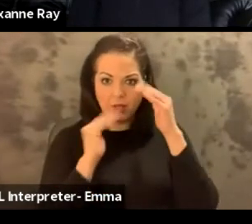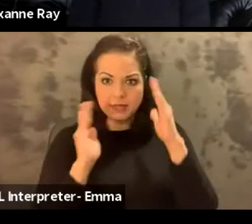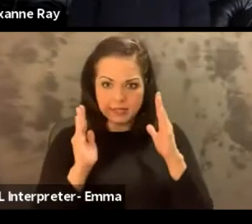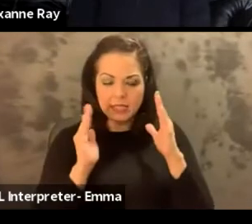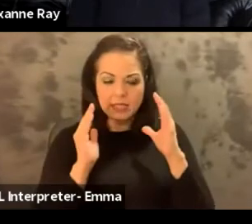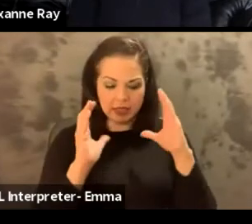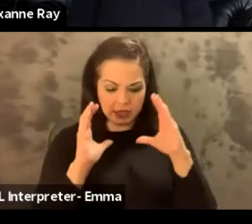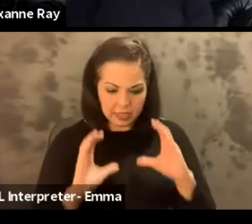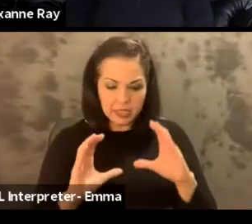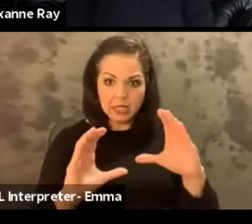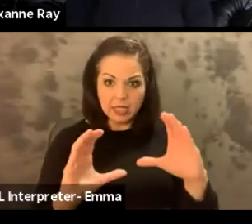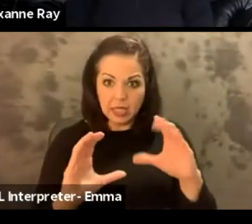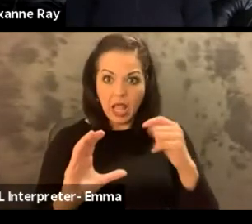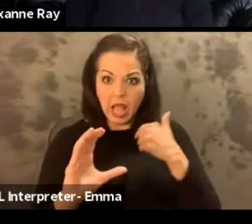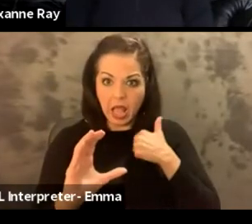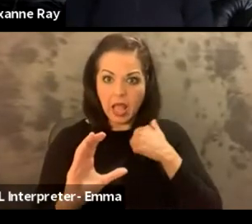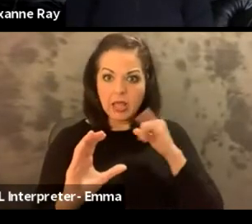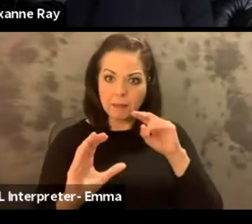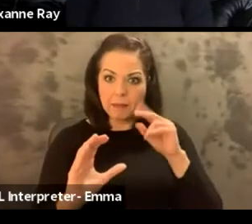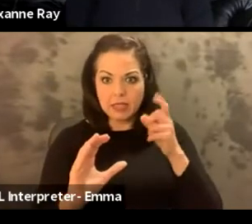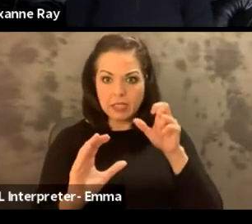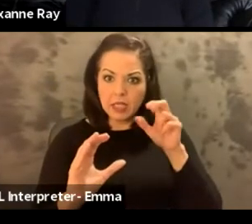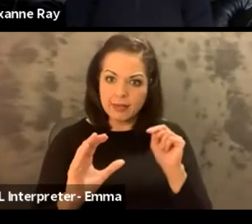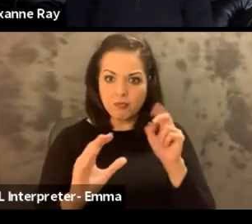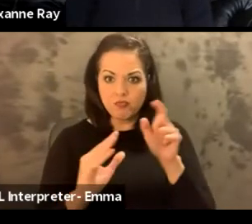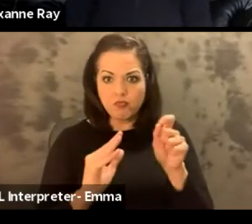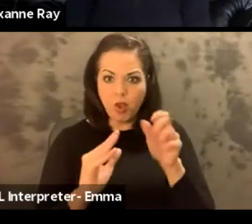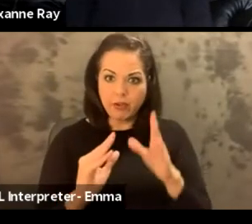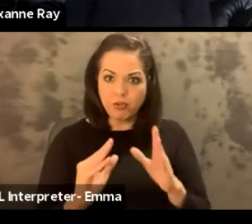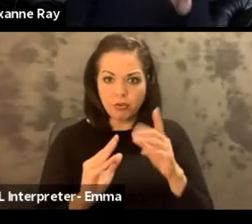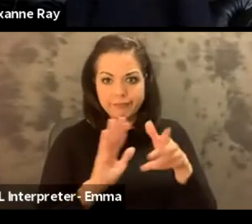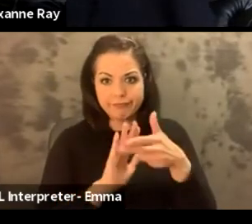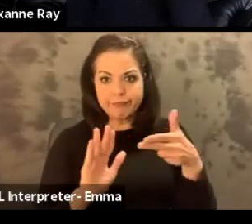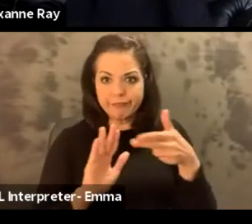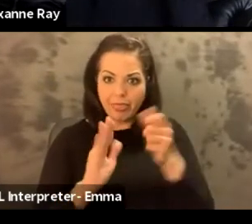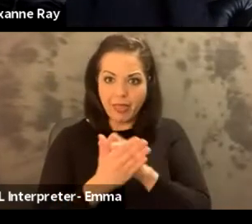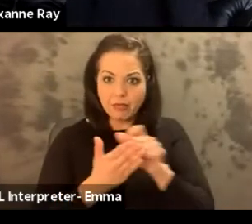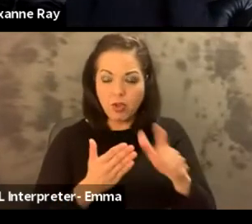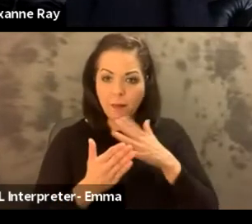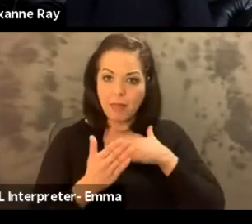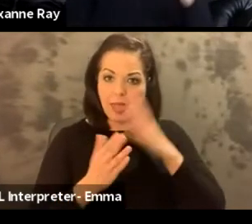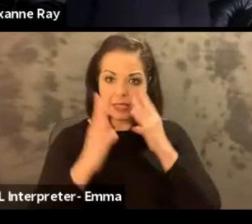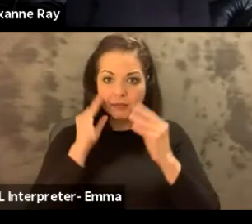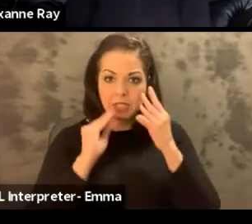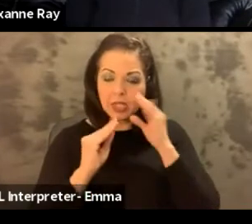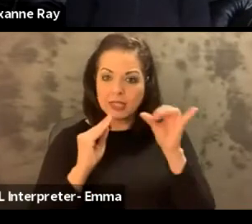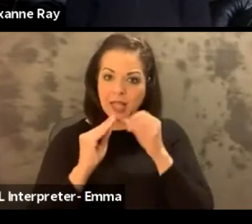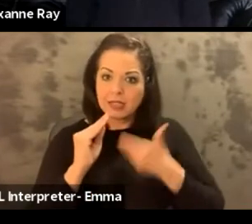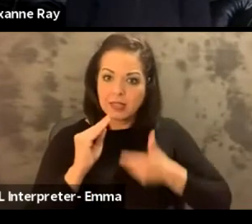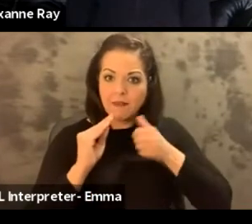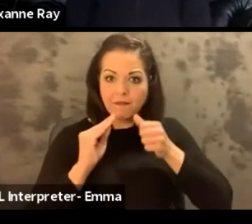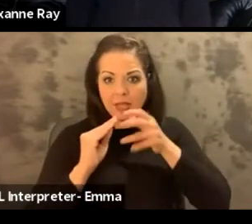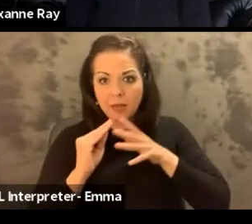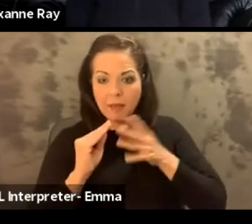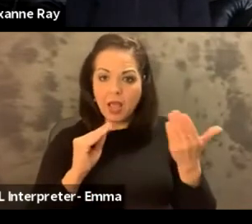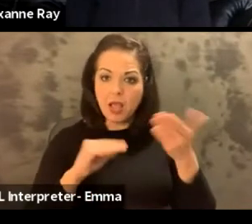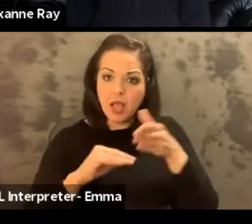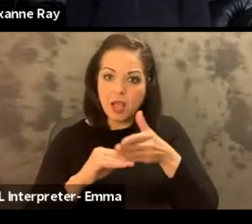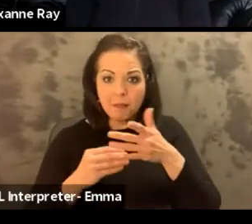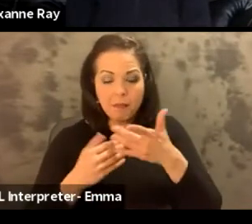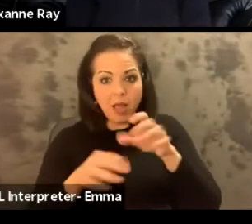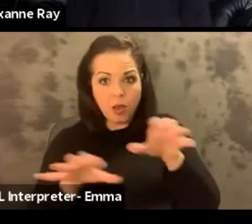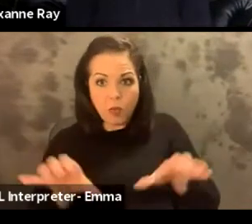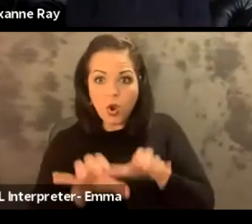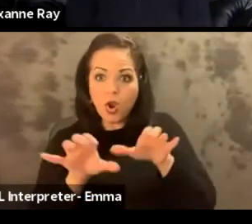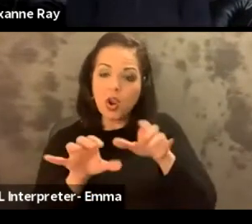an Indian writer, I always need to put my experiences of being an Indian female into my work. And then